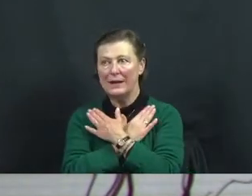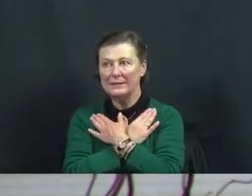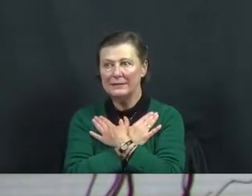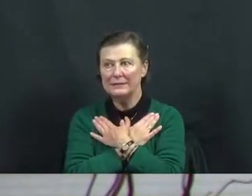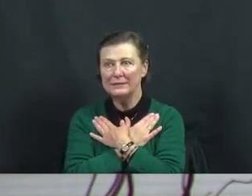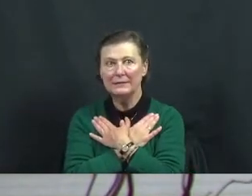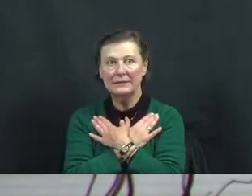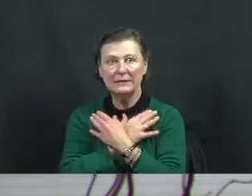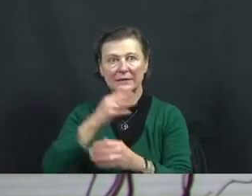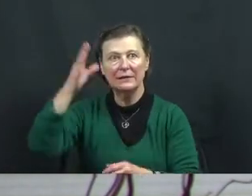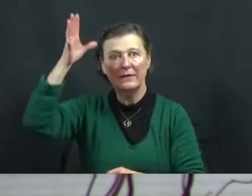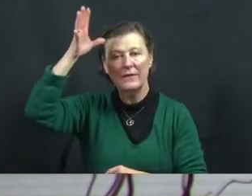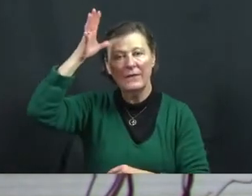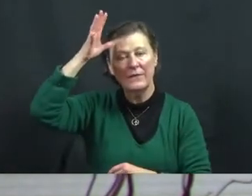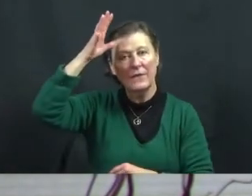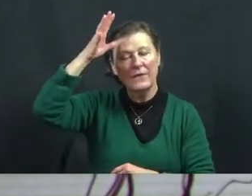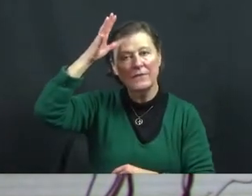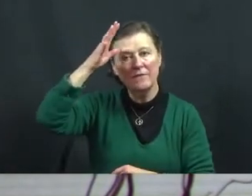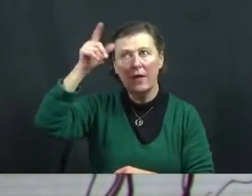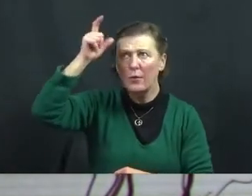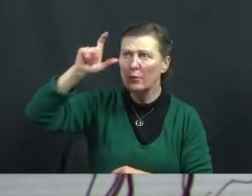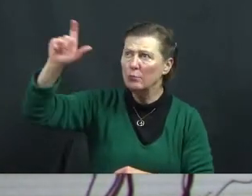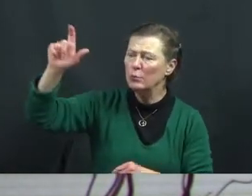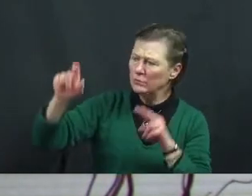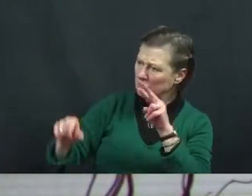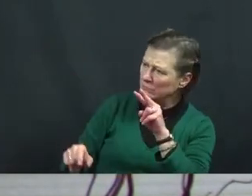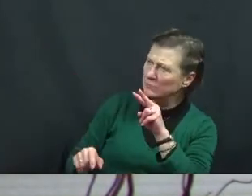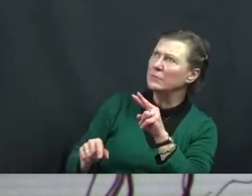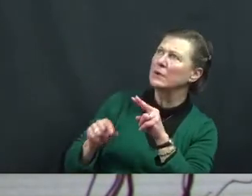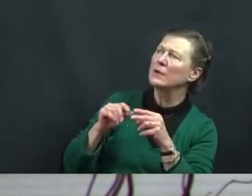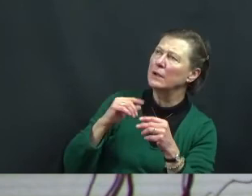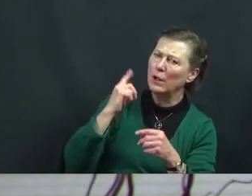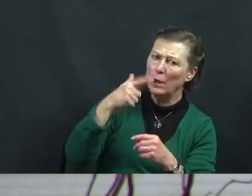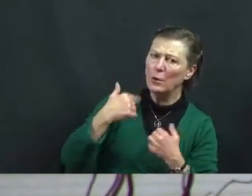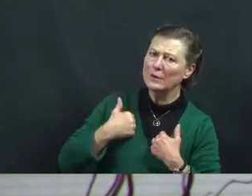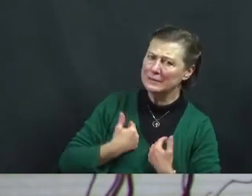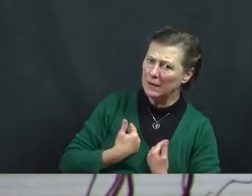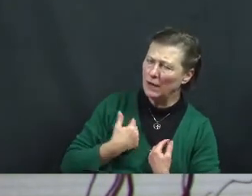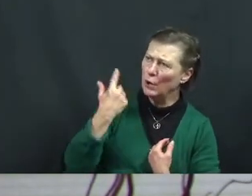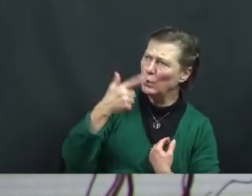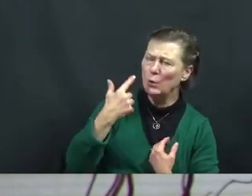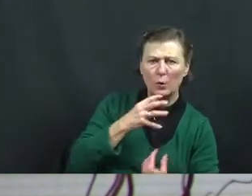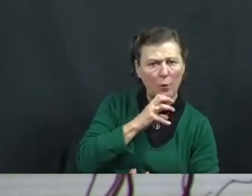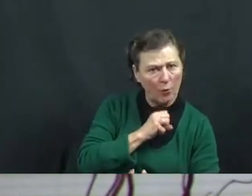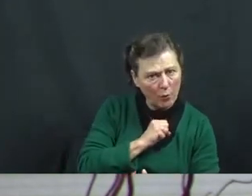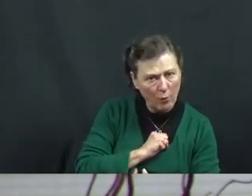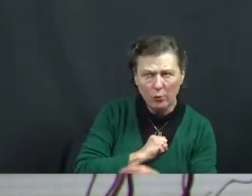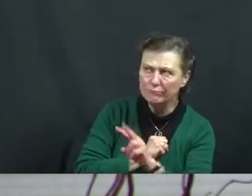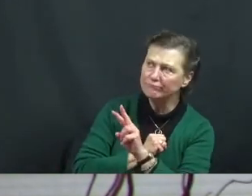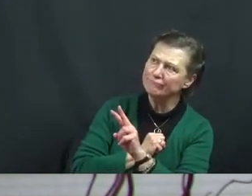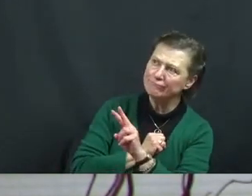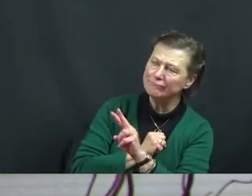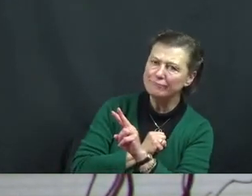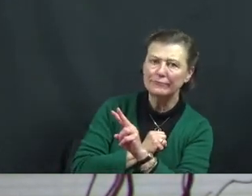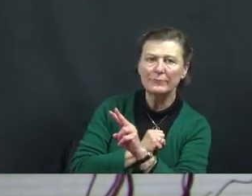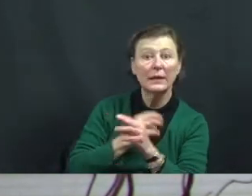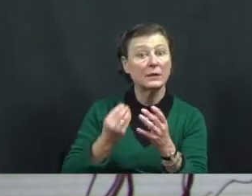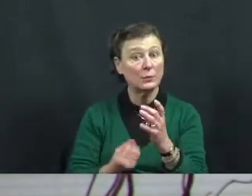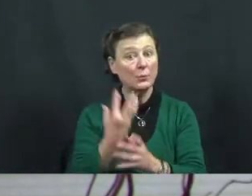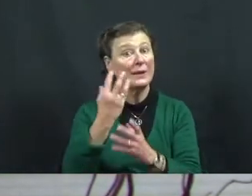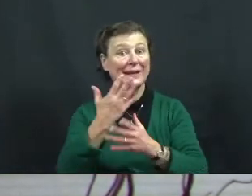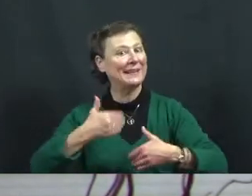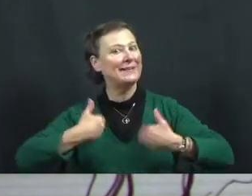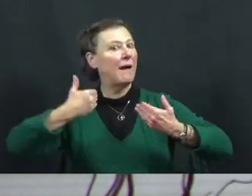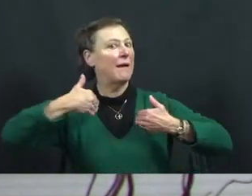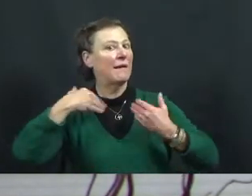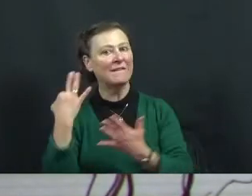Moon saw how tired Mother Sun was and how old she was beginning to look. In spring, she had been young